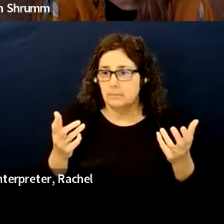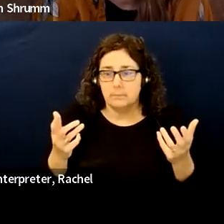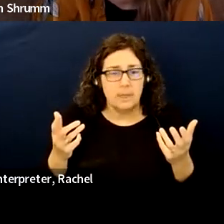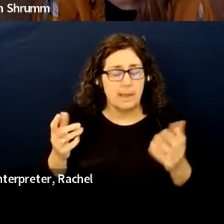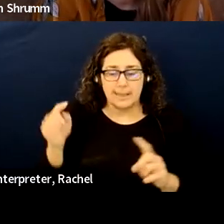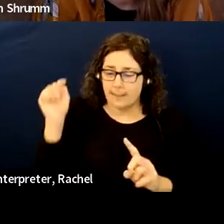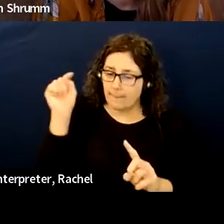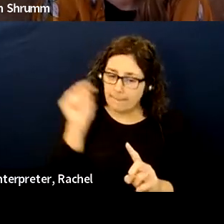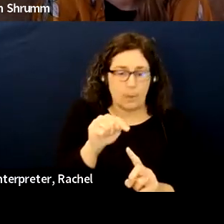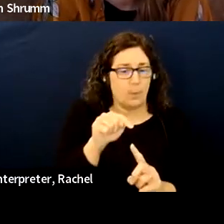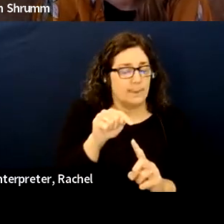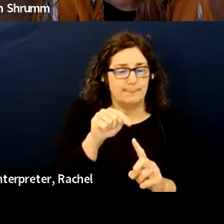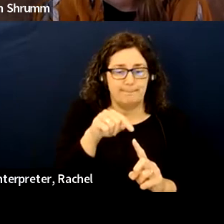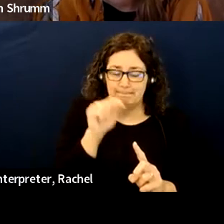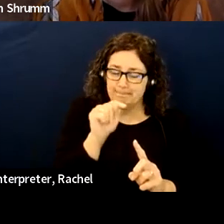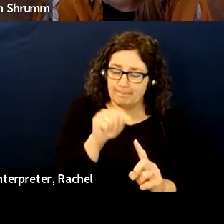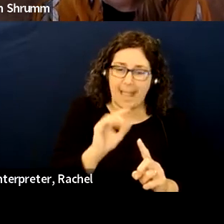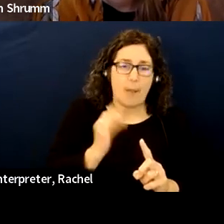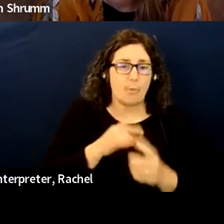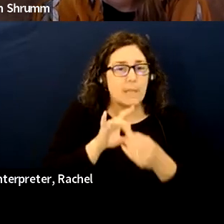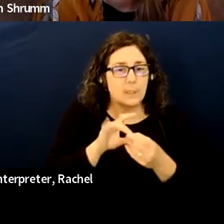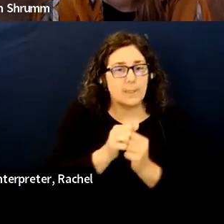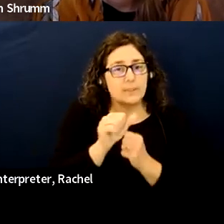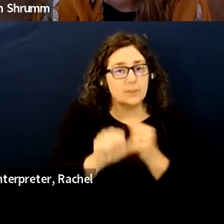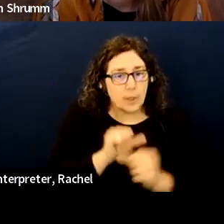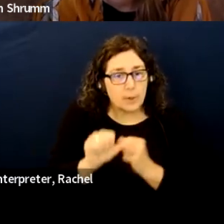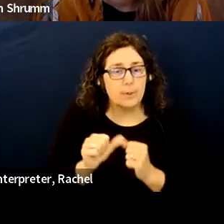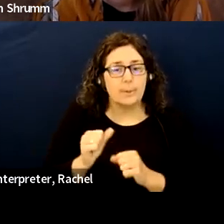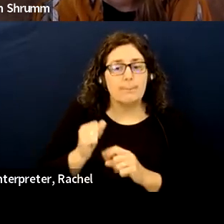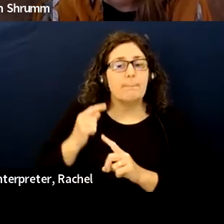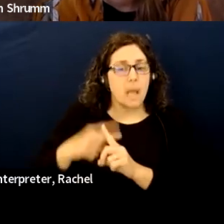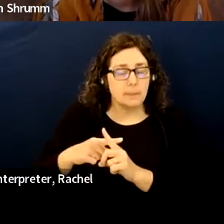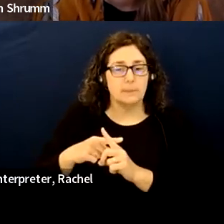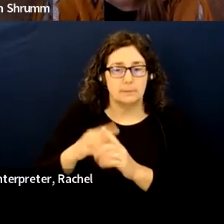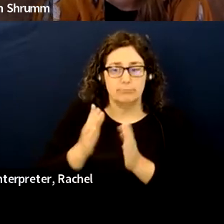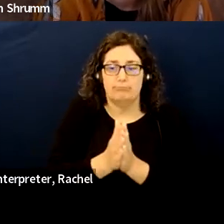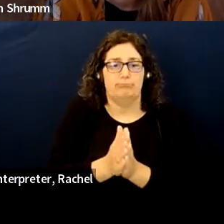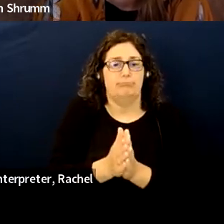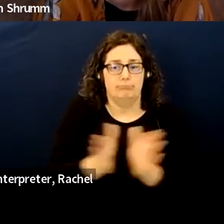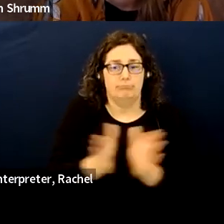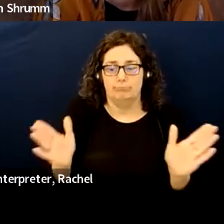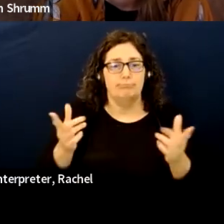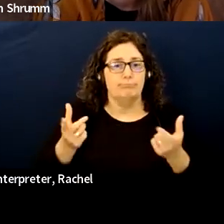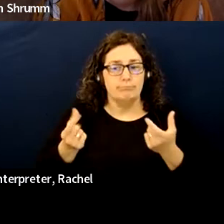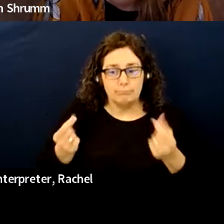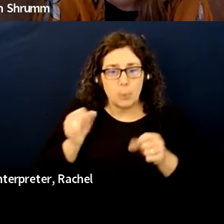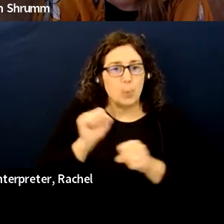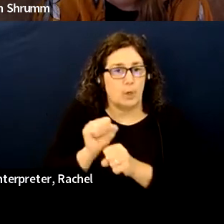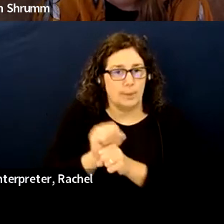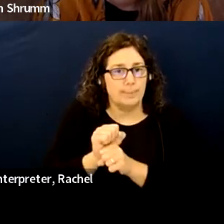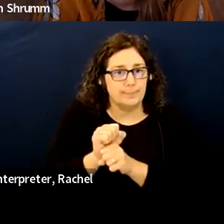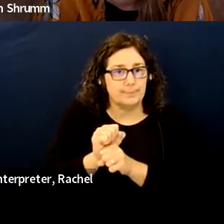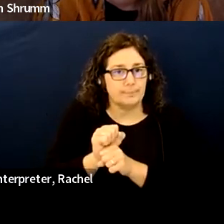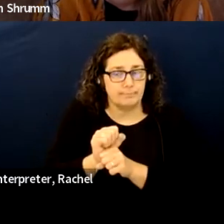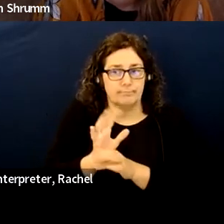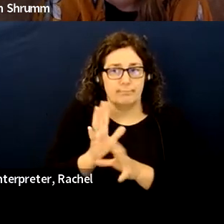about the, you know, our relationship with each other and our broader and our practice. And that it's one of